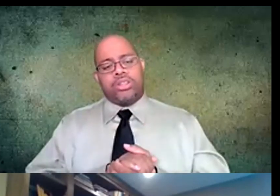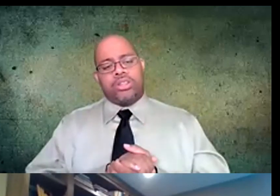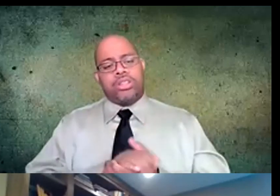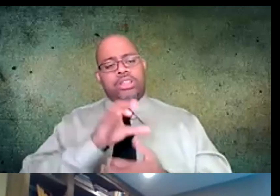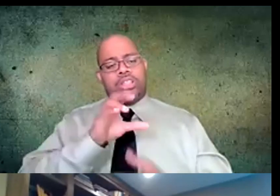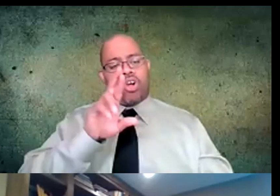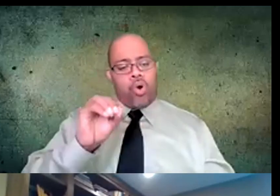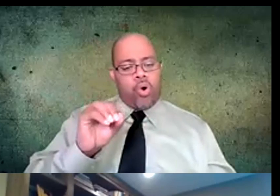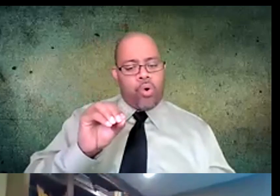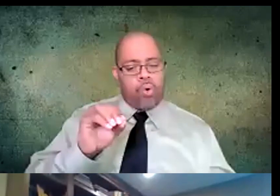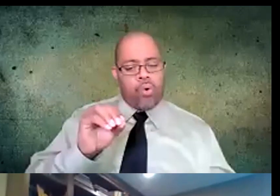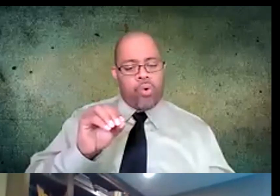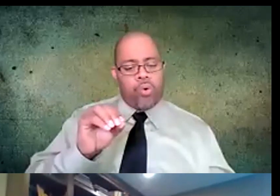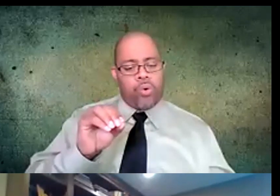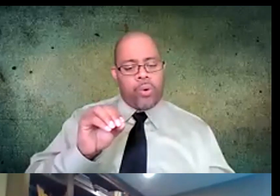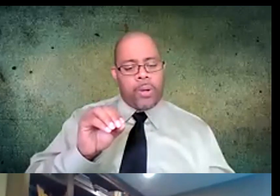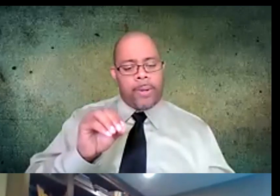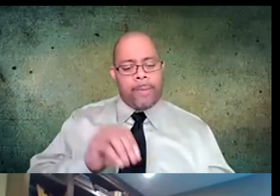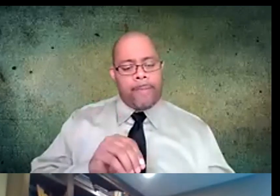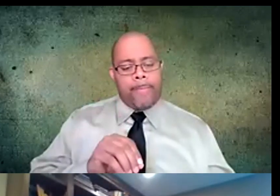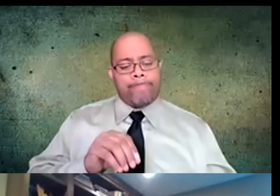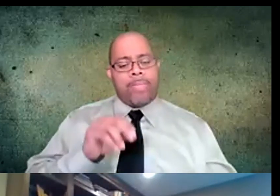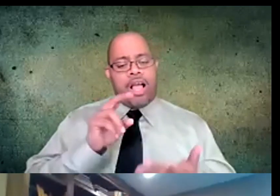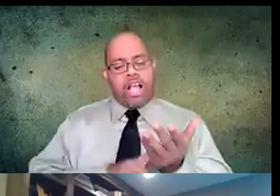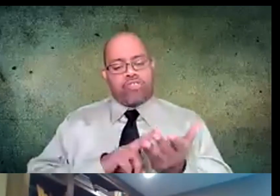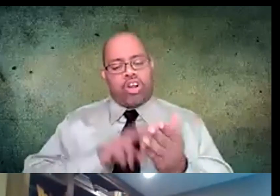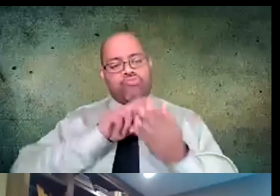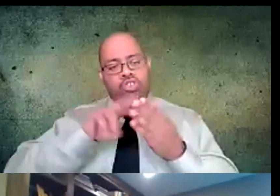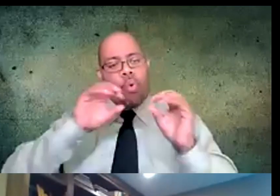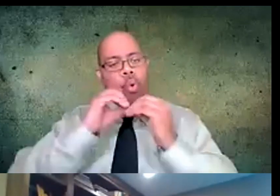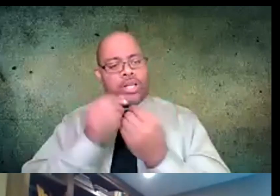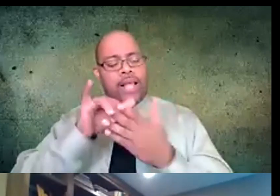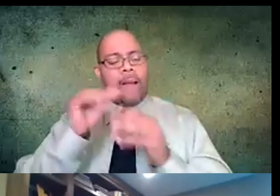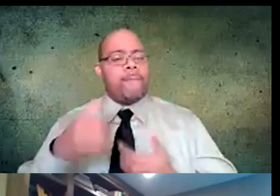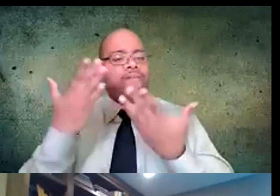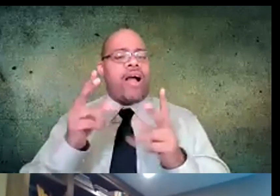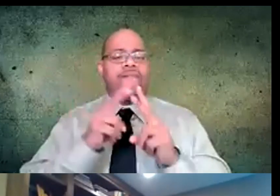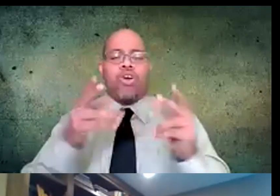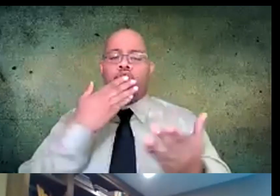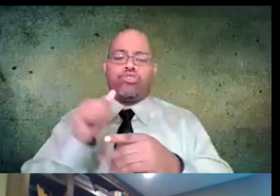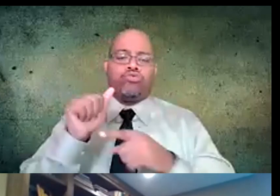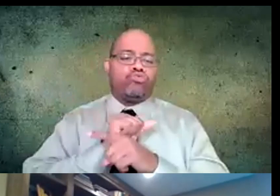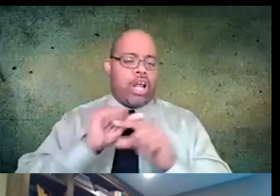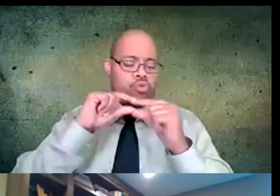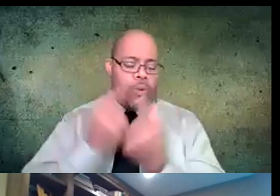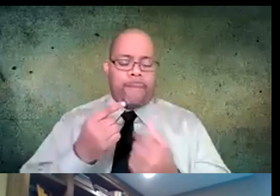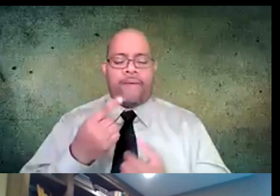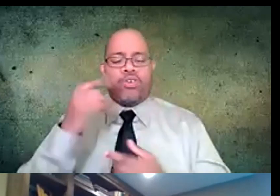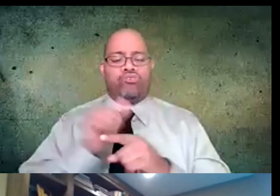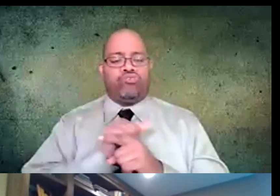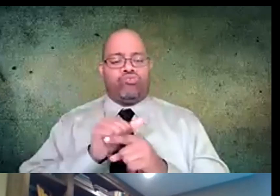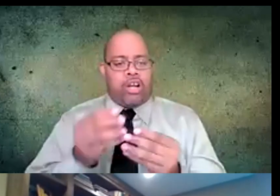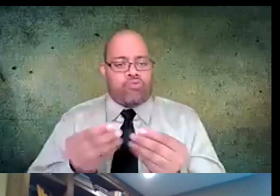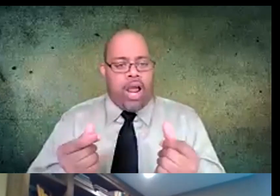contract research organizations, which actually provide a very good training group, training ground. And then very